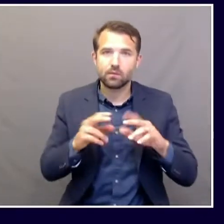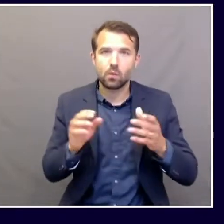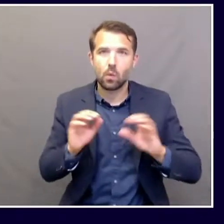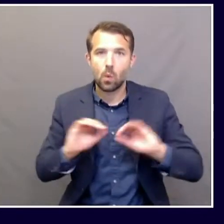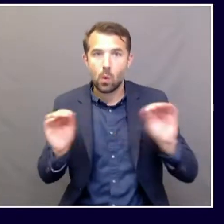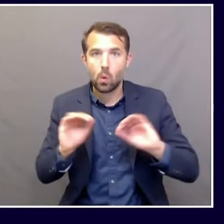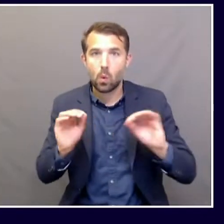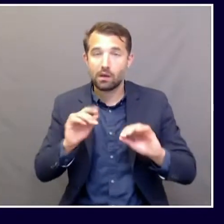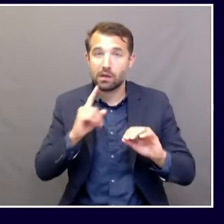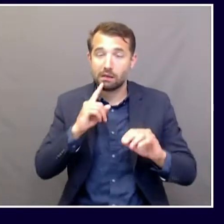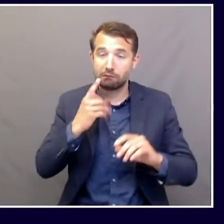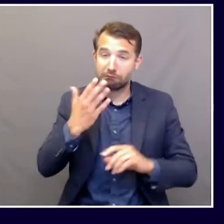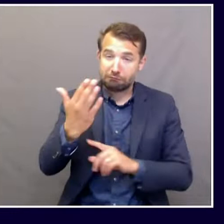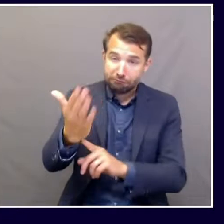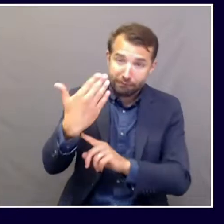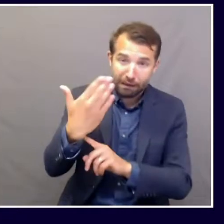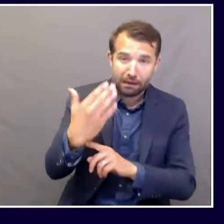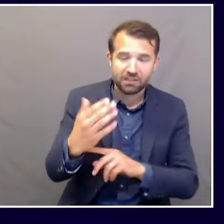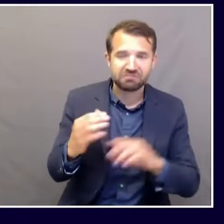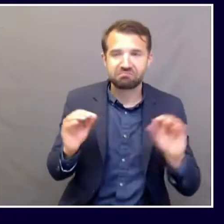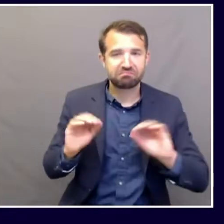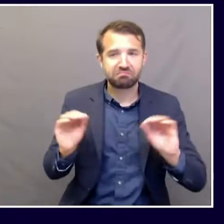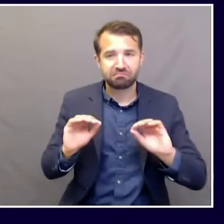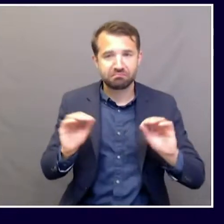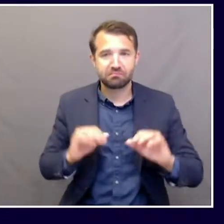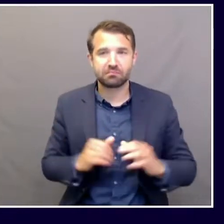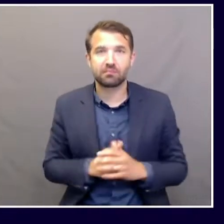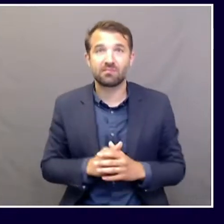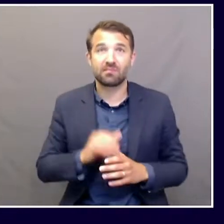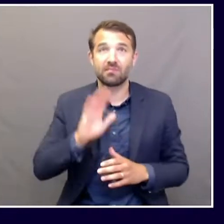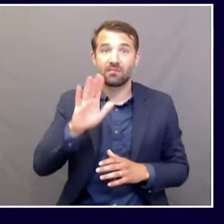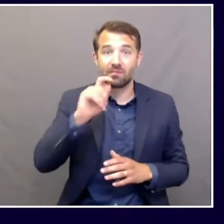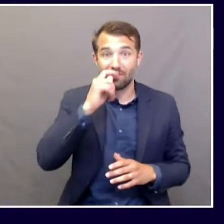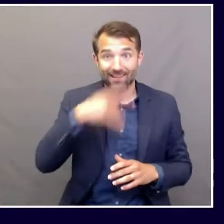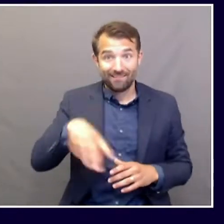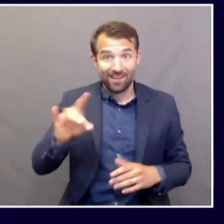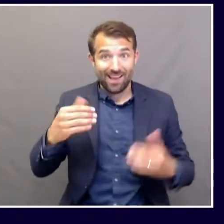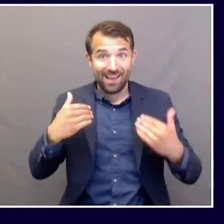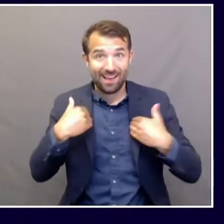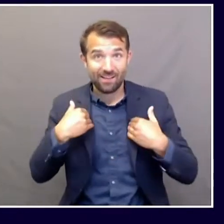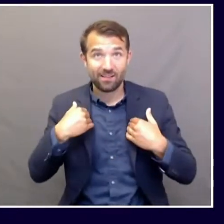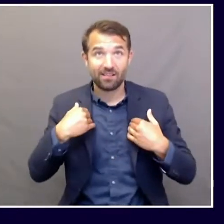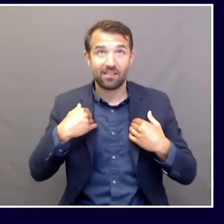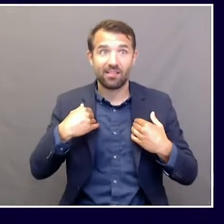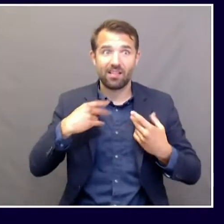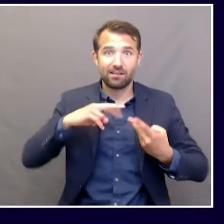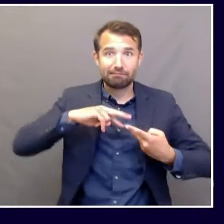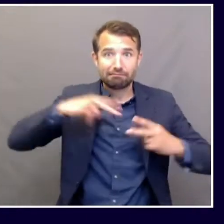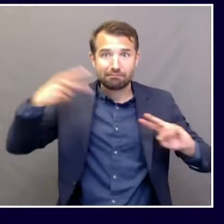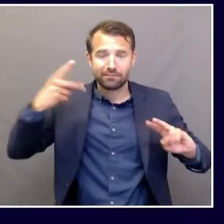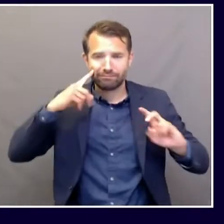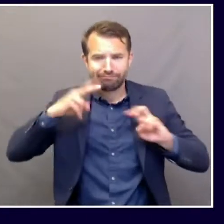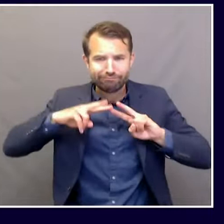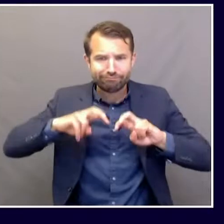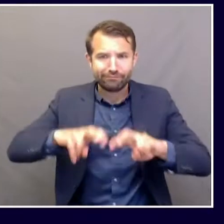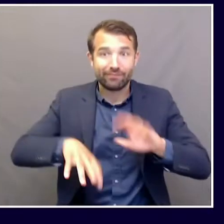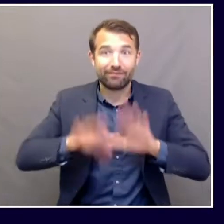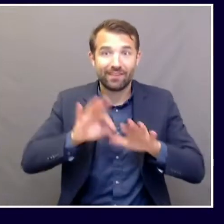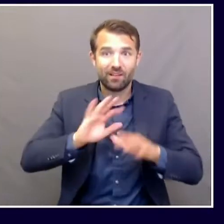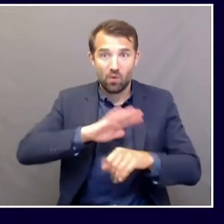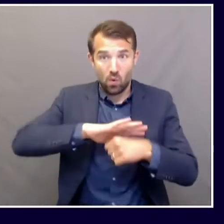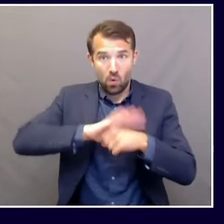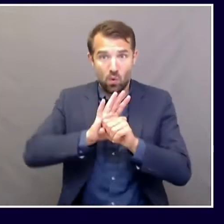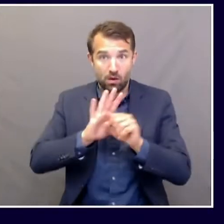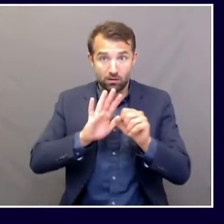We nevertheless sequenced as many of the samples as we could to determine whether perhaps that was driven by a variant. It turns out it